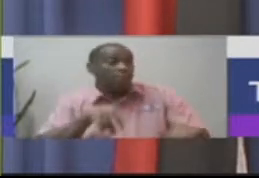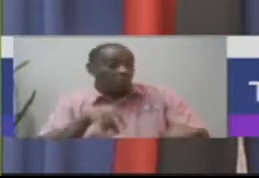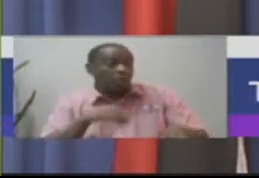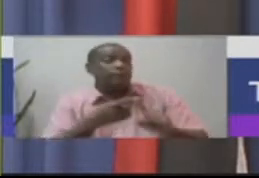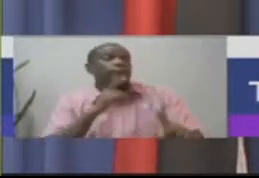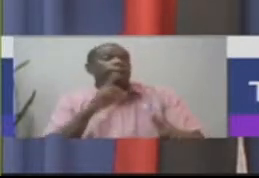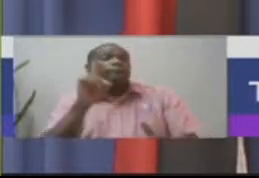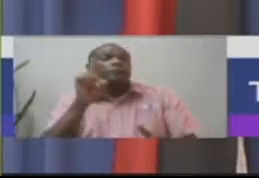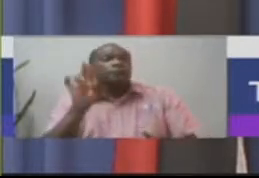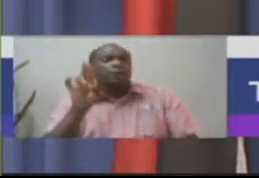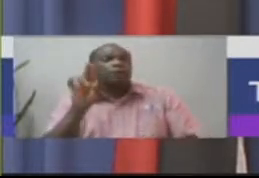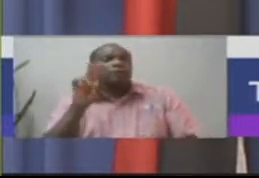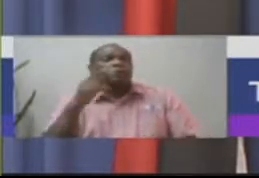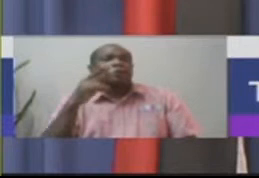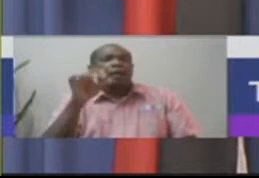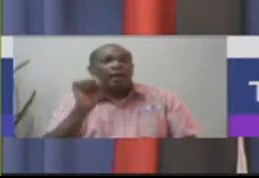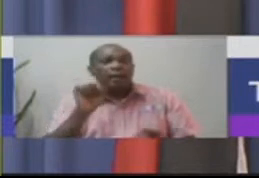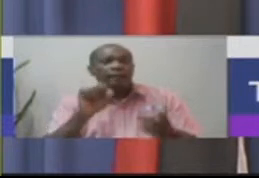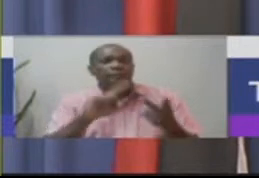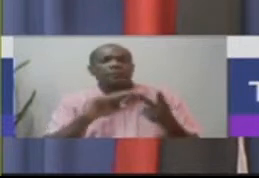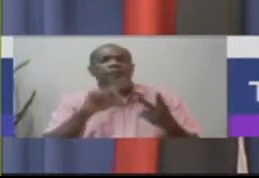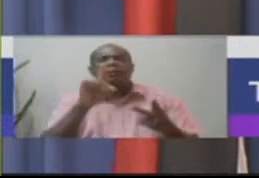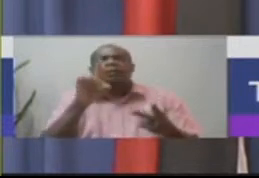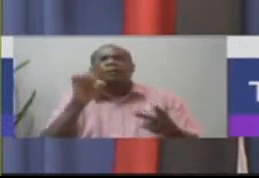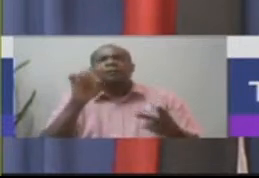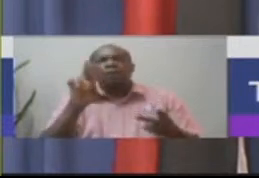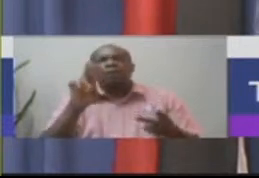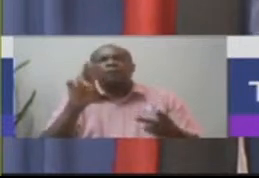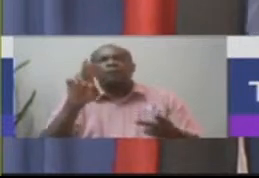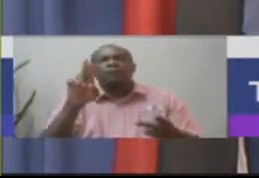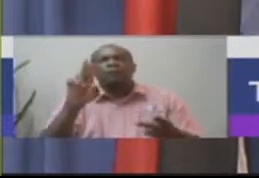hopefully we should be in a position then to